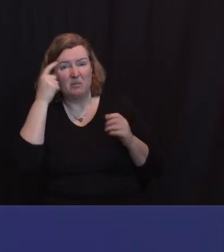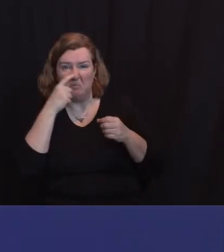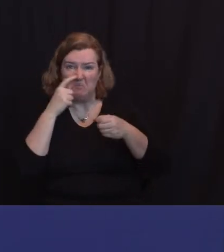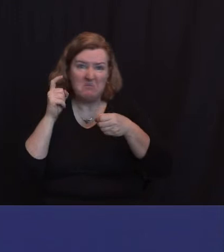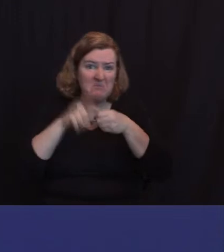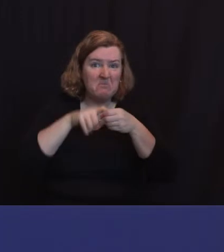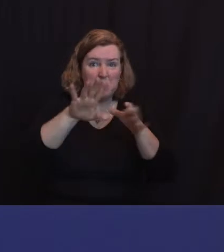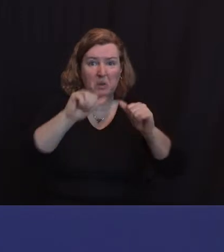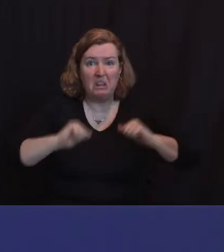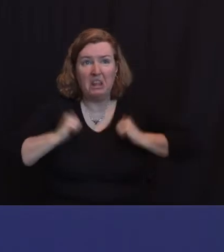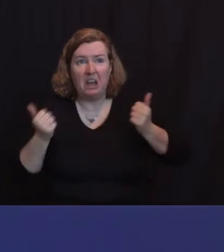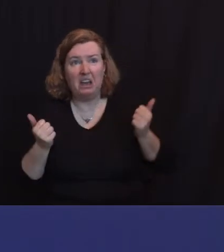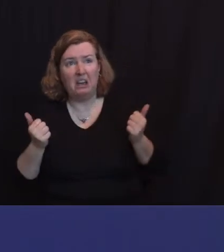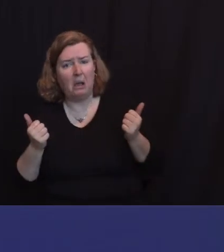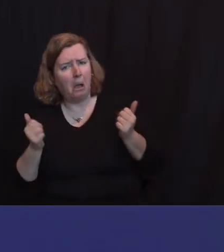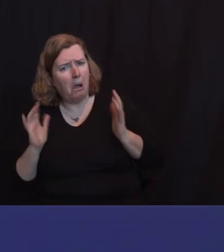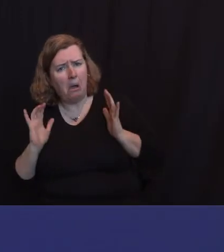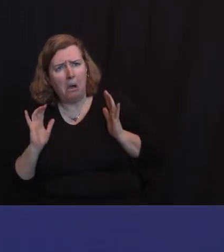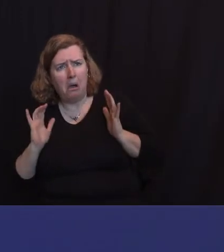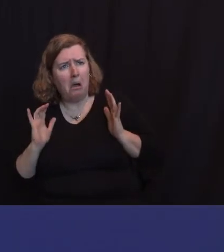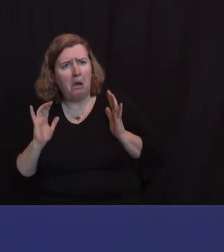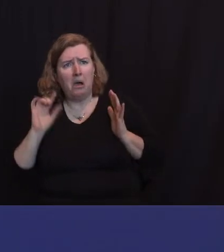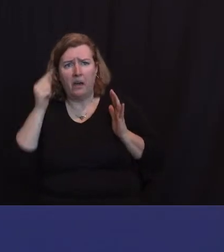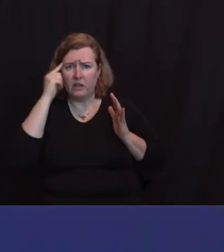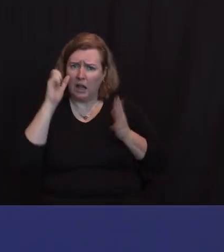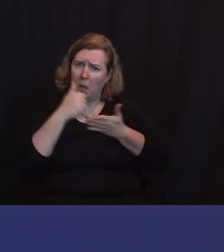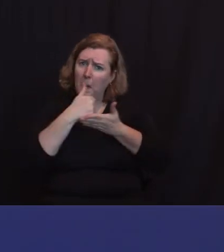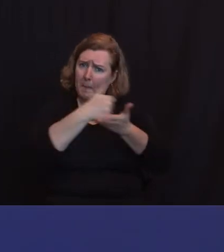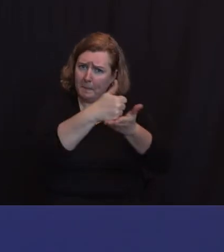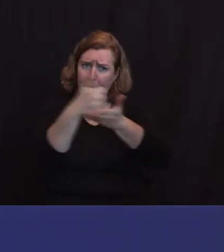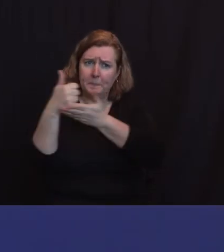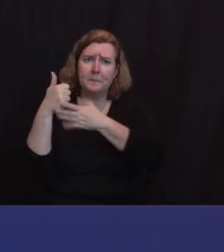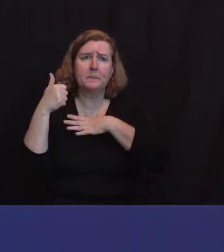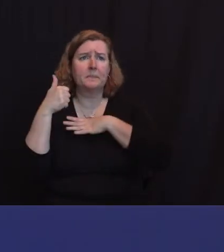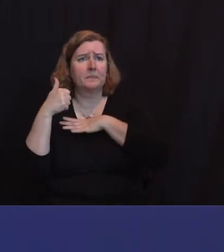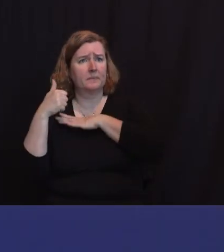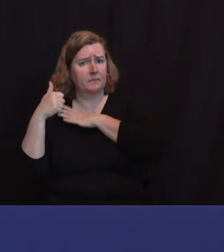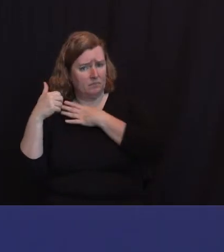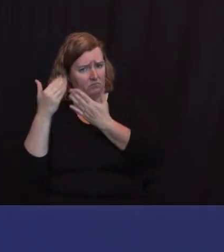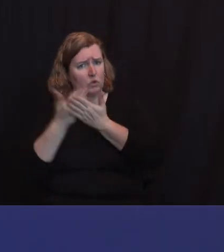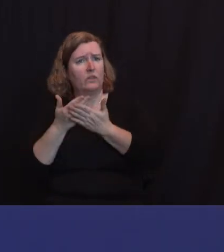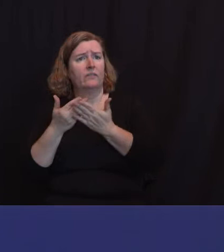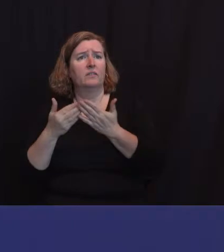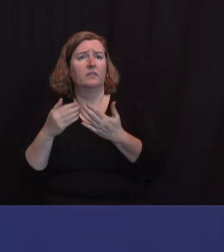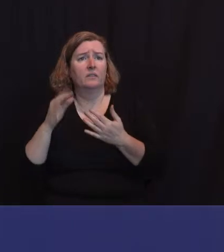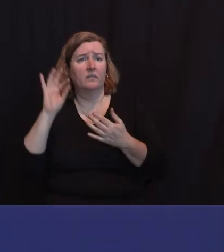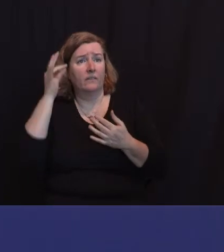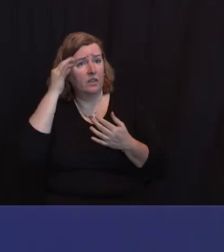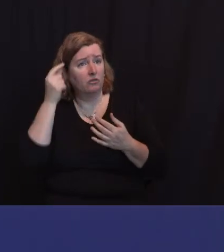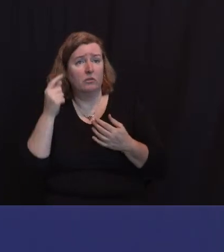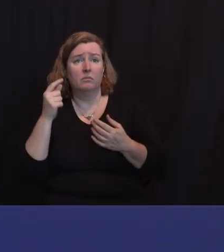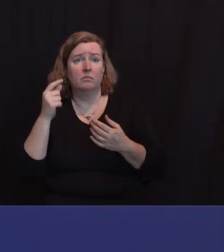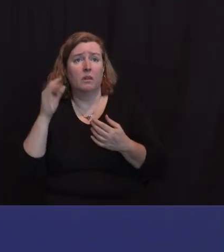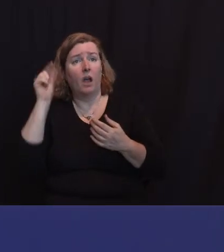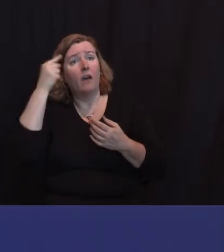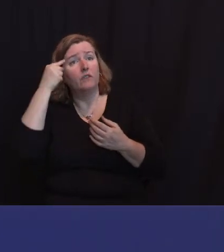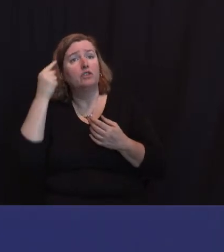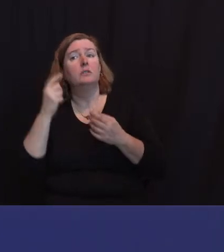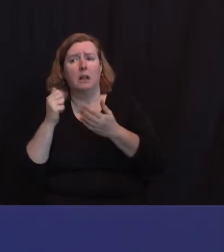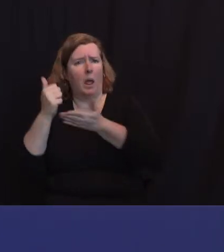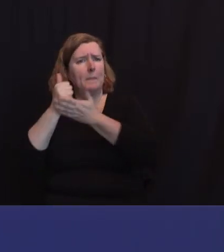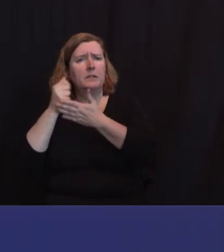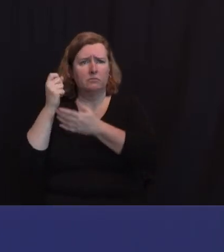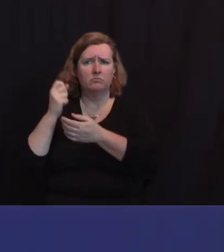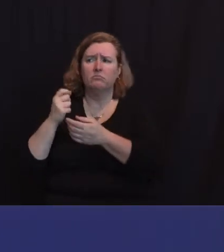right way, and we've seen a lot of this over the past year, the right kind of government is exactly what we need in a lot of